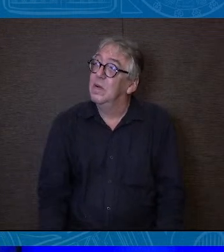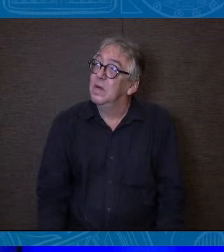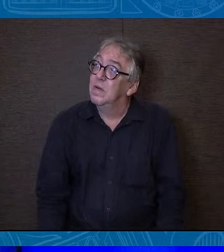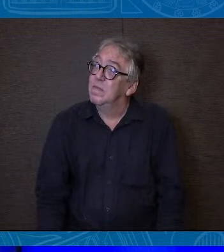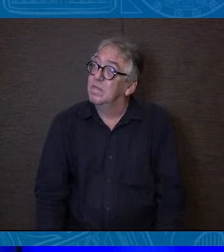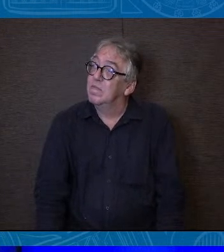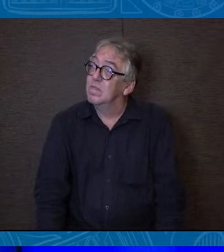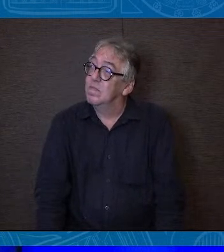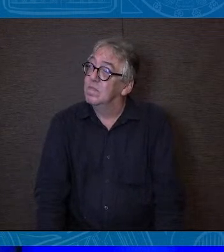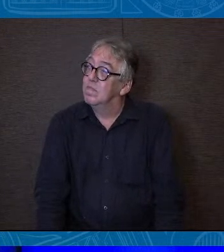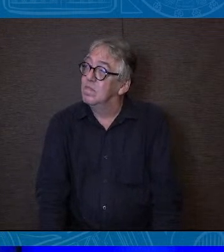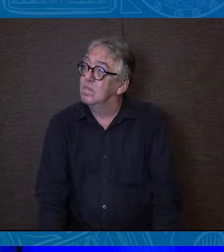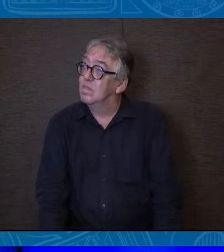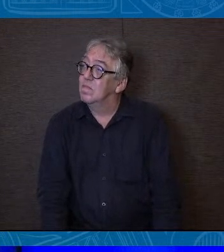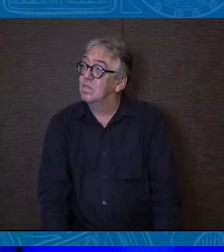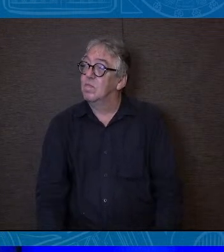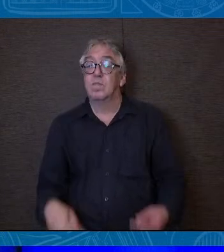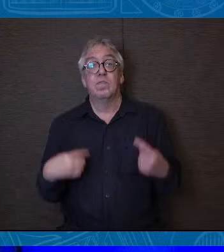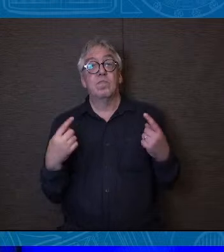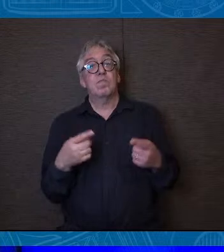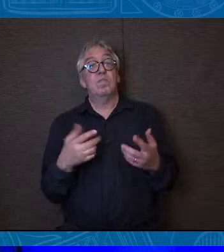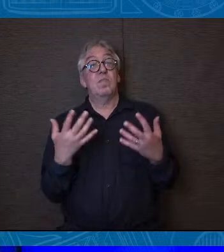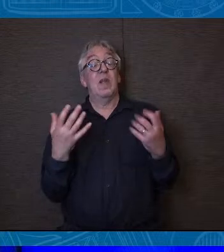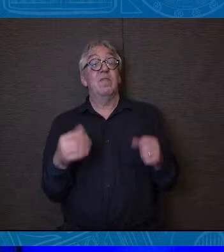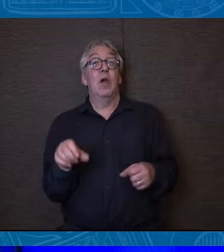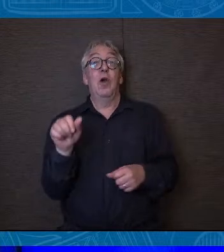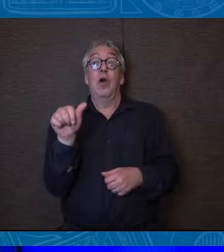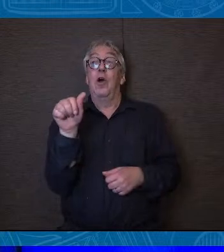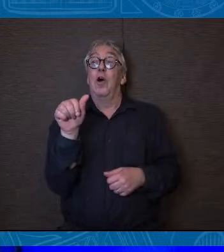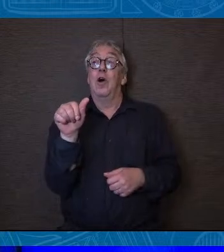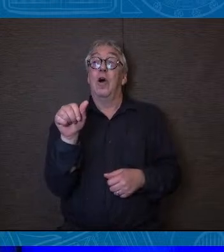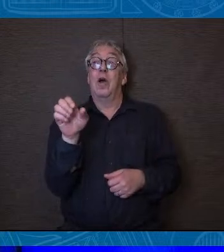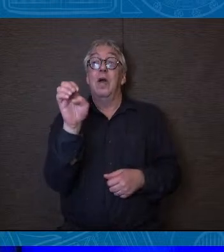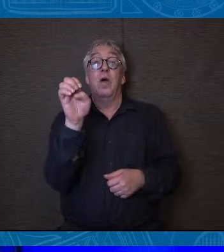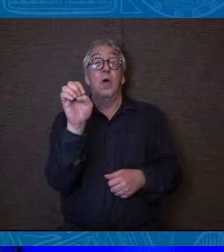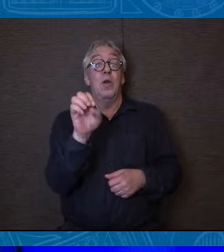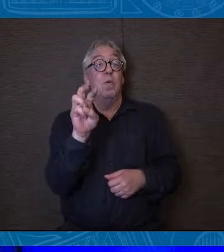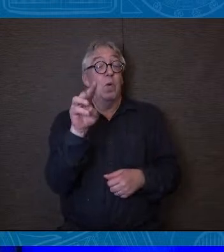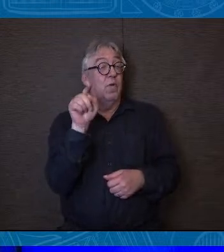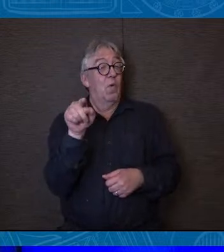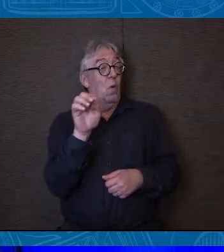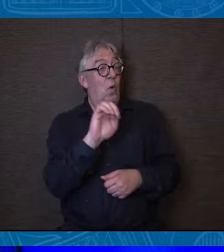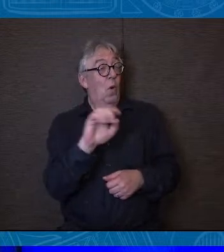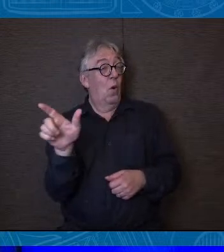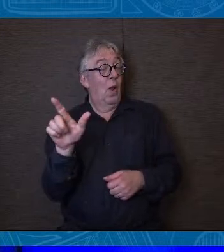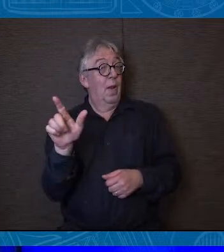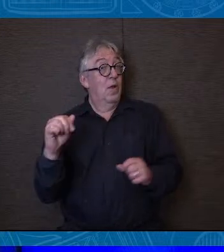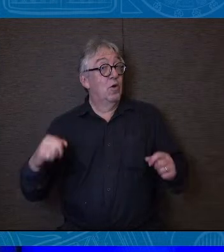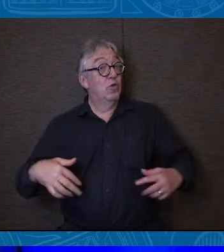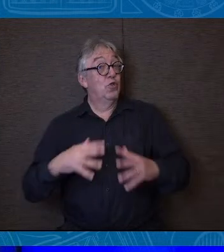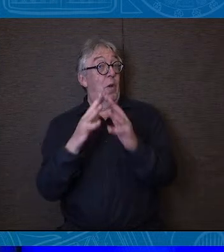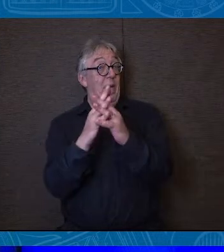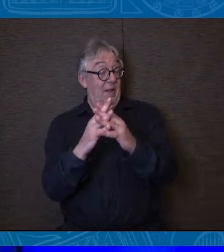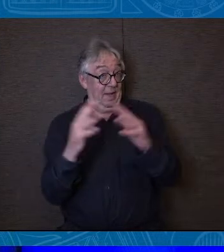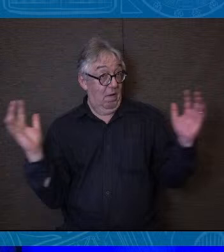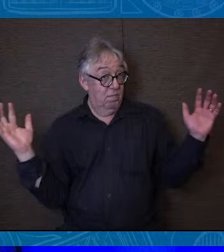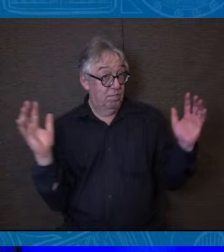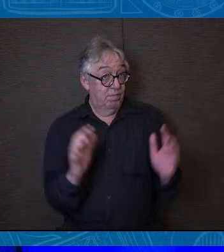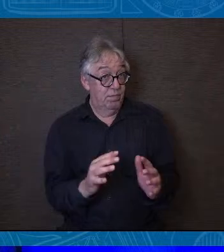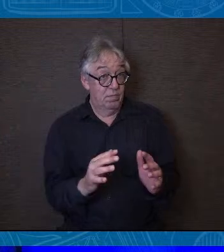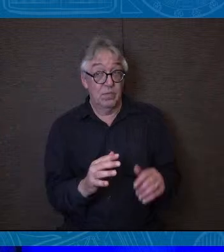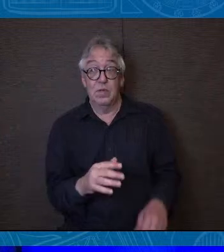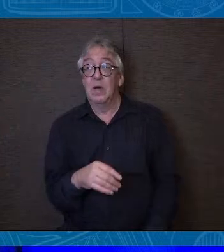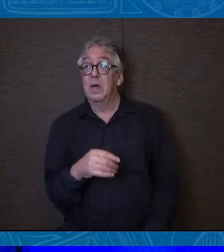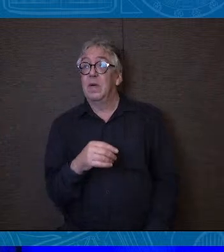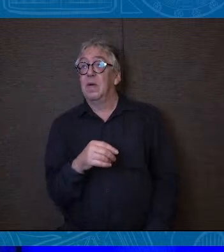deployed the AI for Good Summit and others that we have been involved in under the AI for